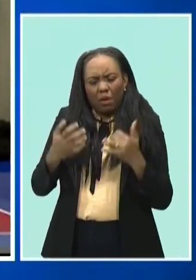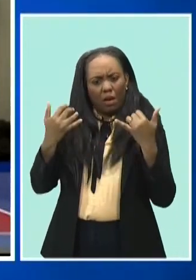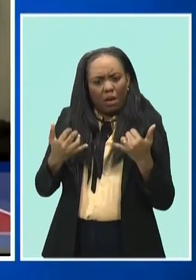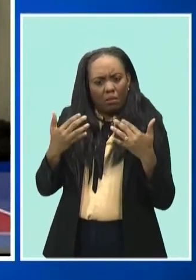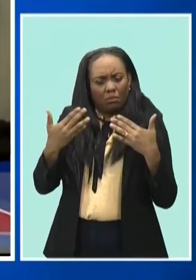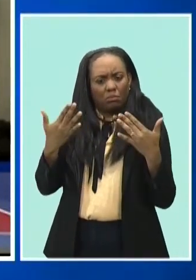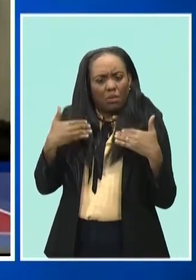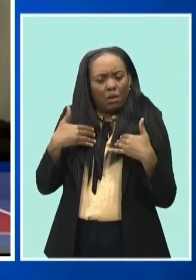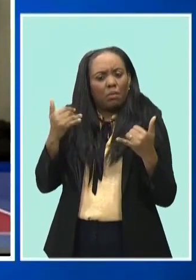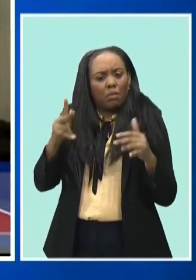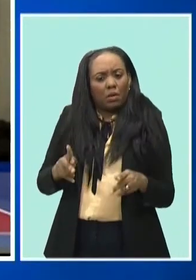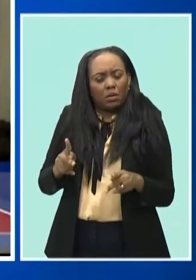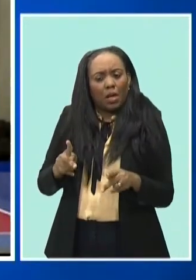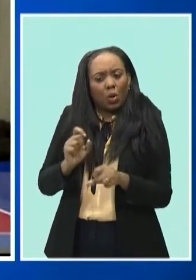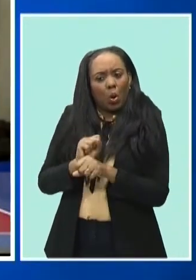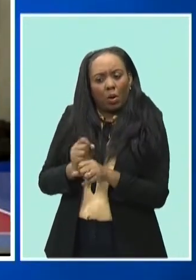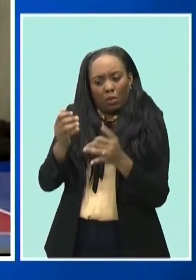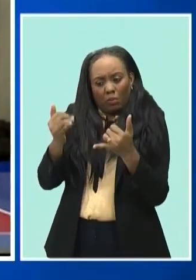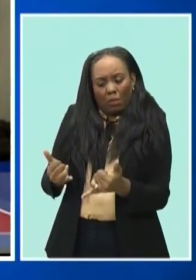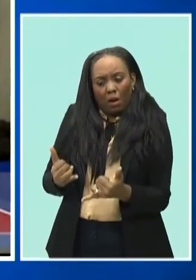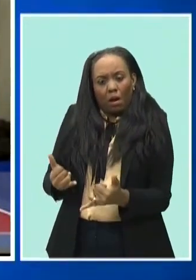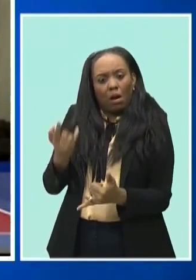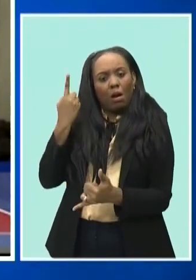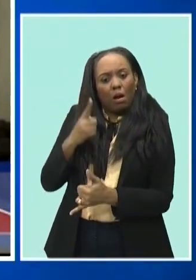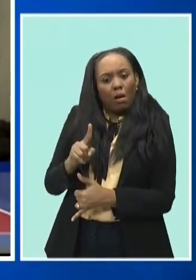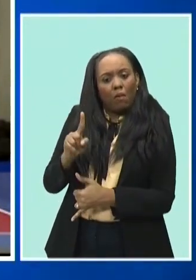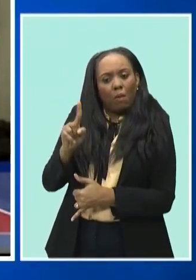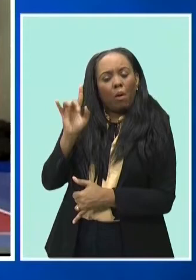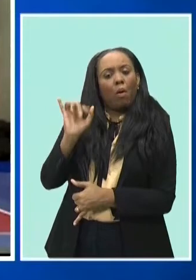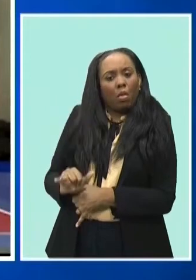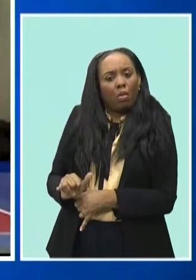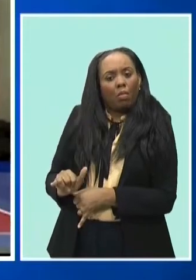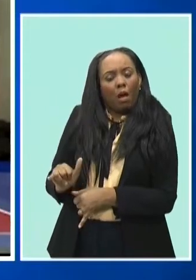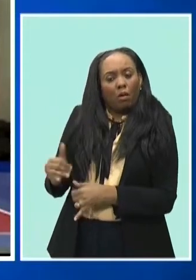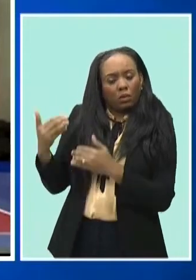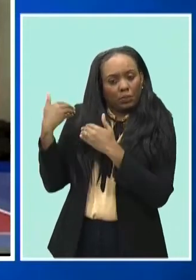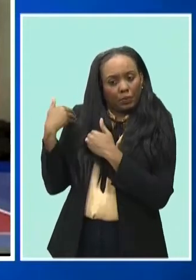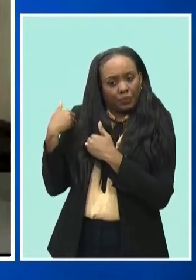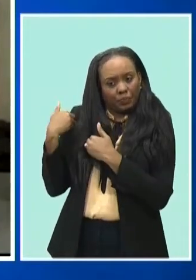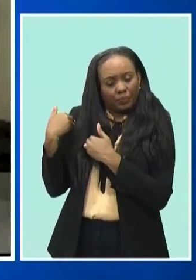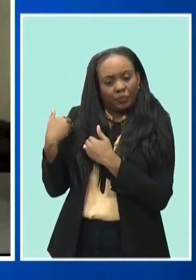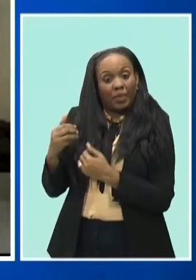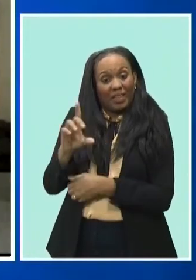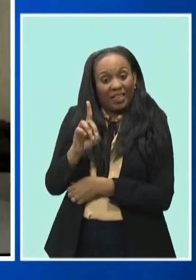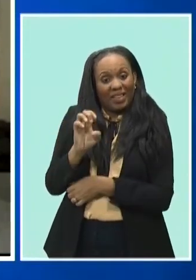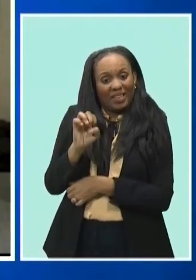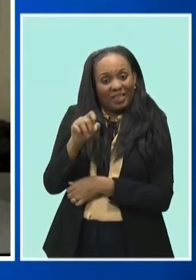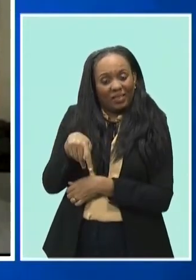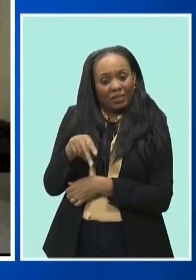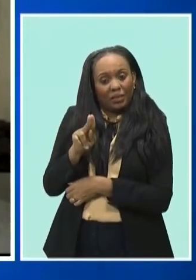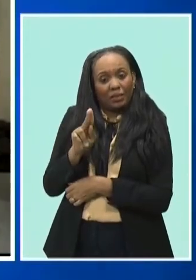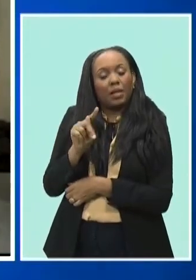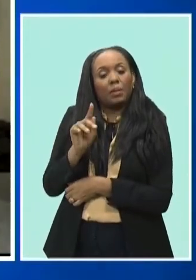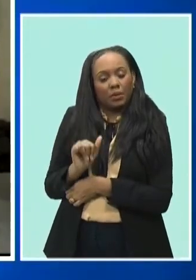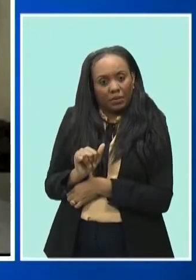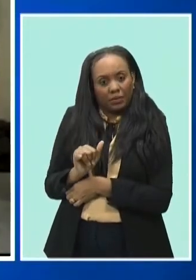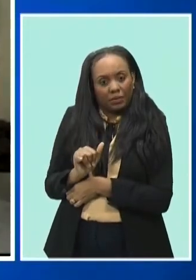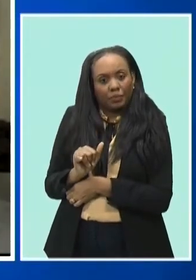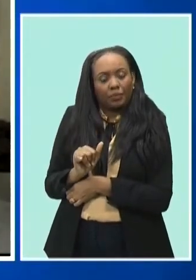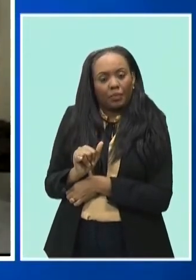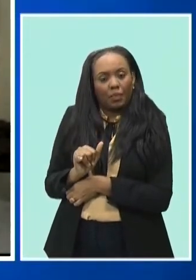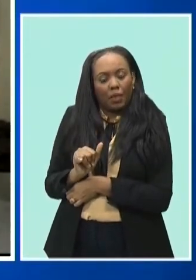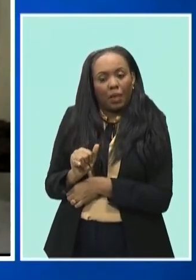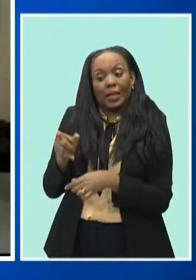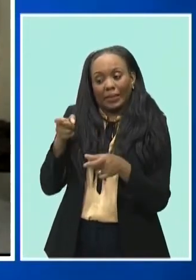is the Deputy Labour Commissioner, who has now moved into the position of acting Labour Commissioner. Now,